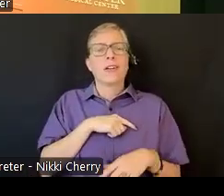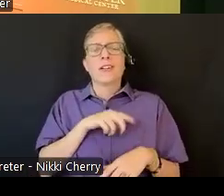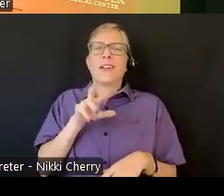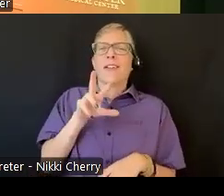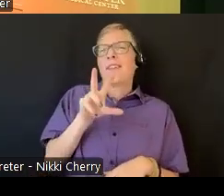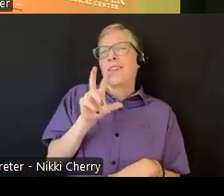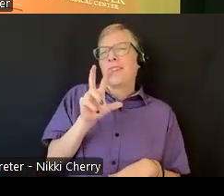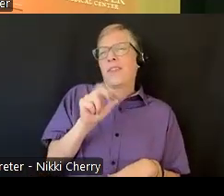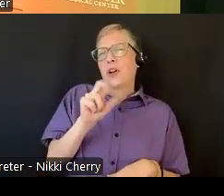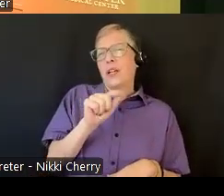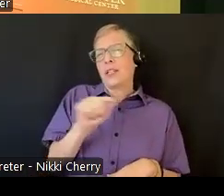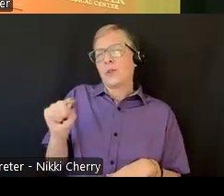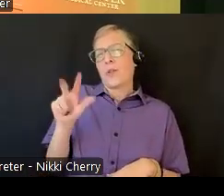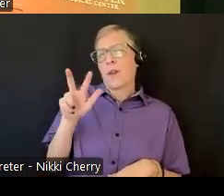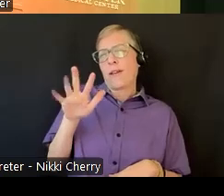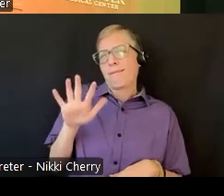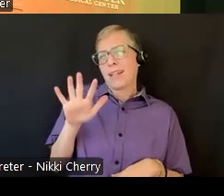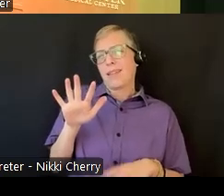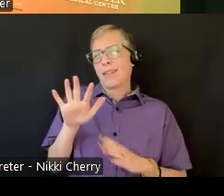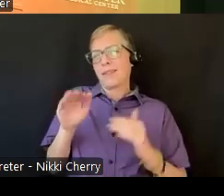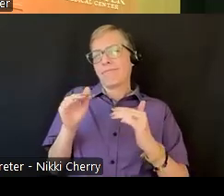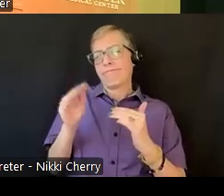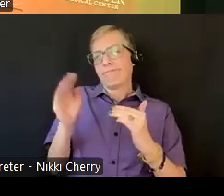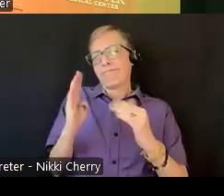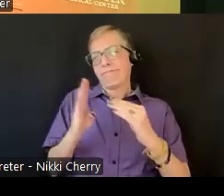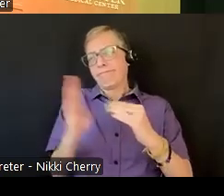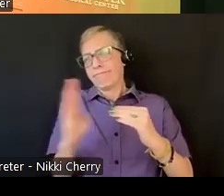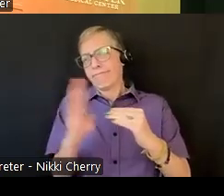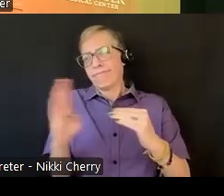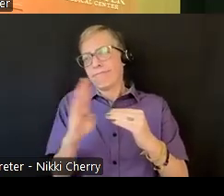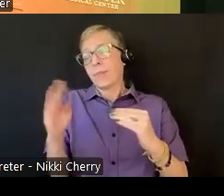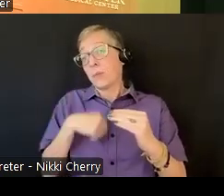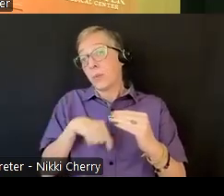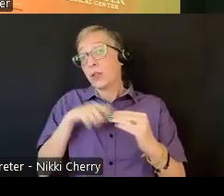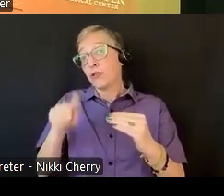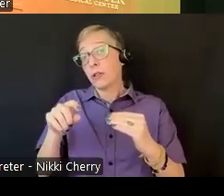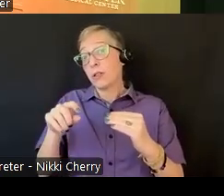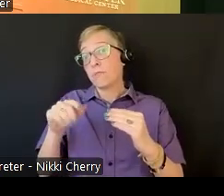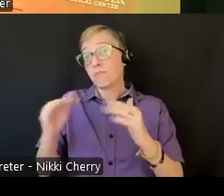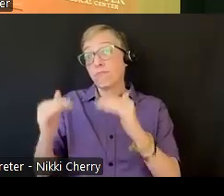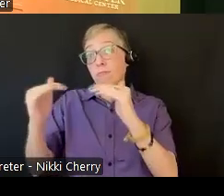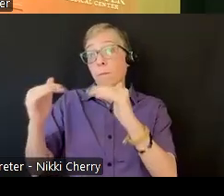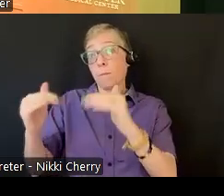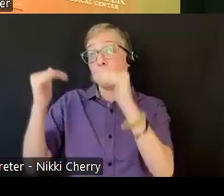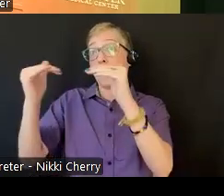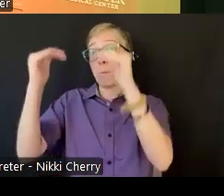number, and we are poised to keep going up. And within